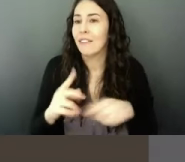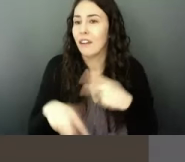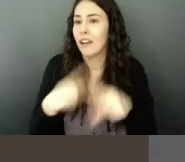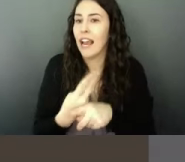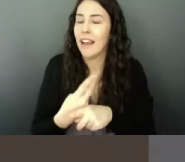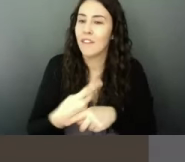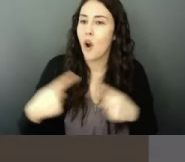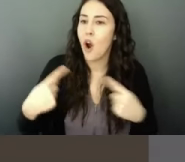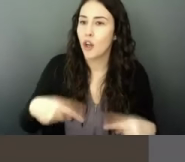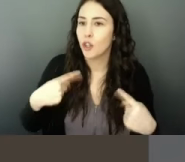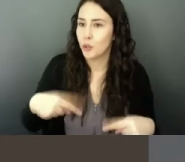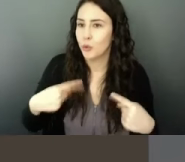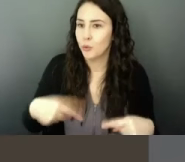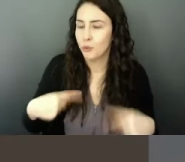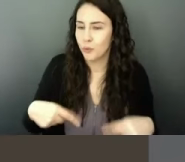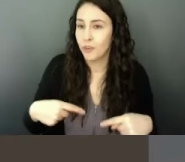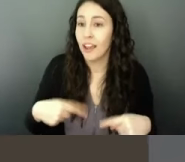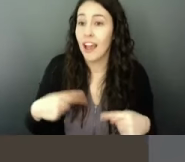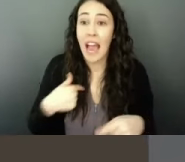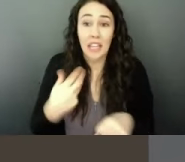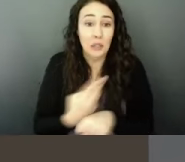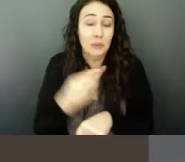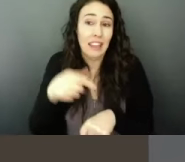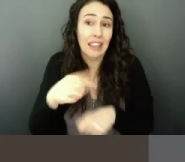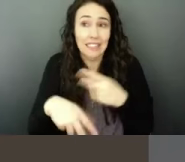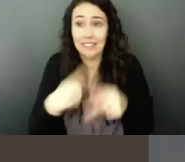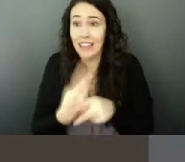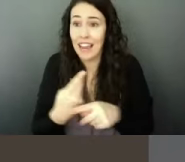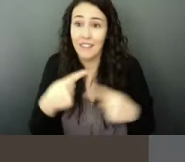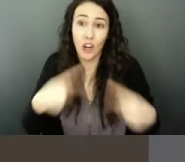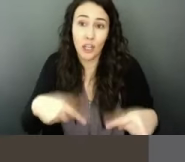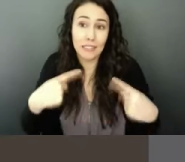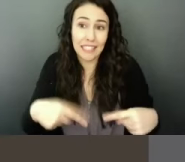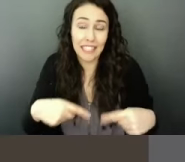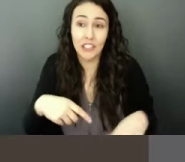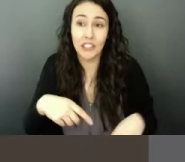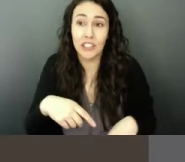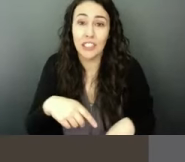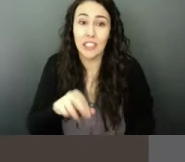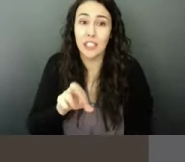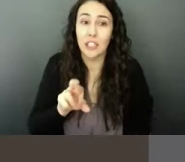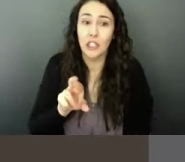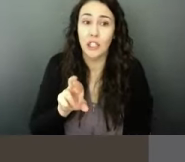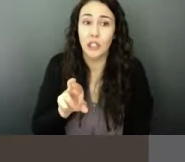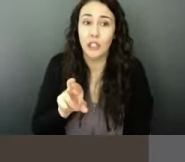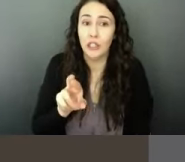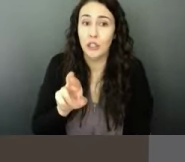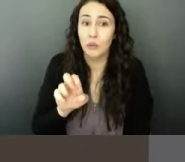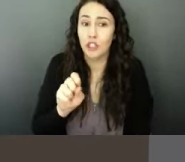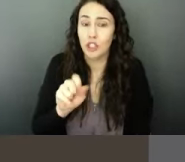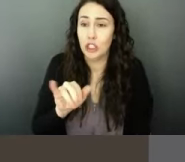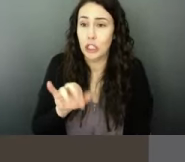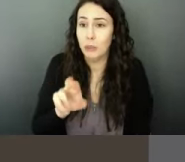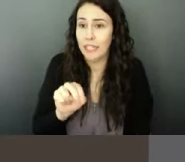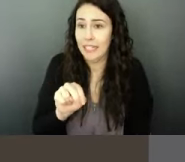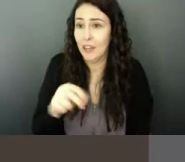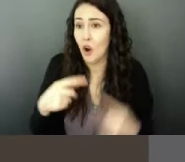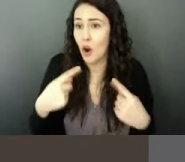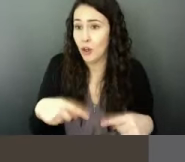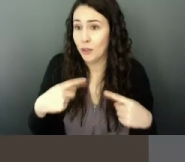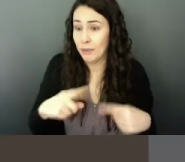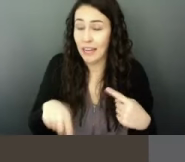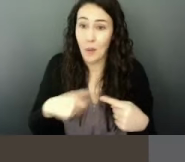what? I use this form of argumentation. It's Rogerian argument. I use this form of argumentation when I'm in a discussion